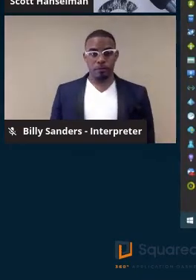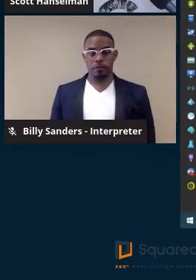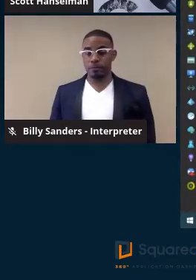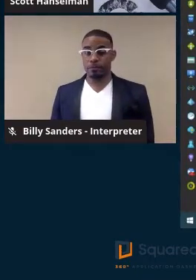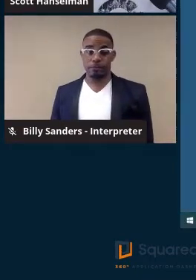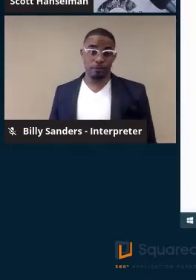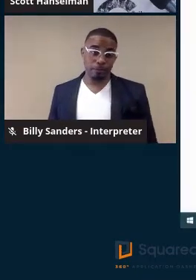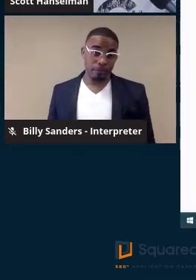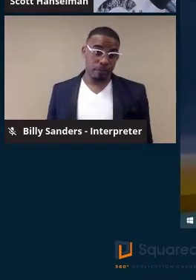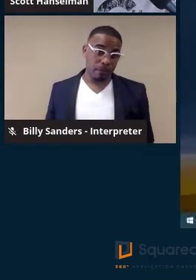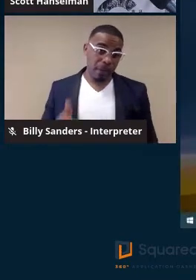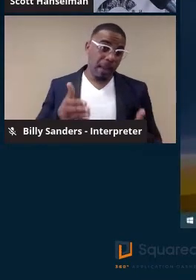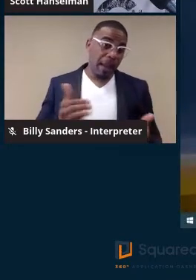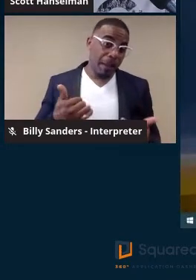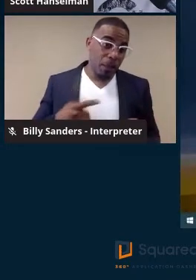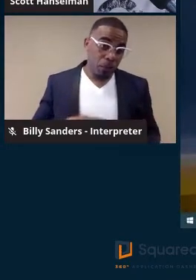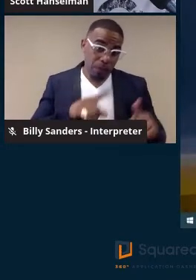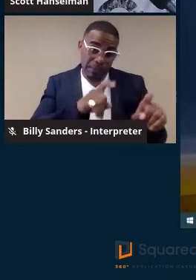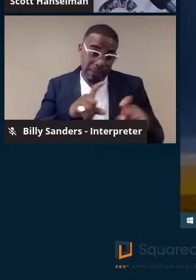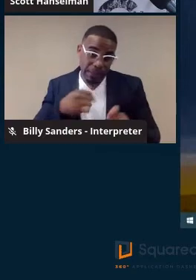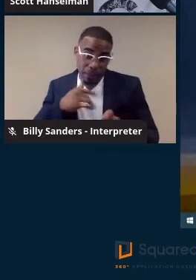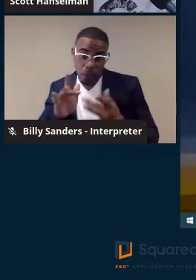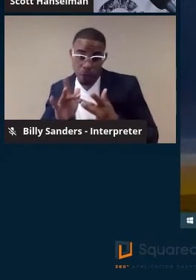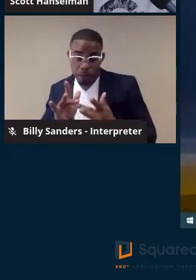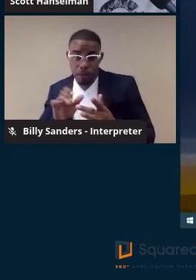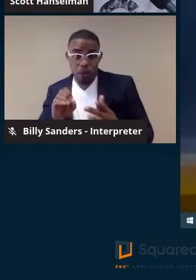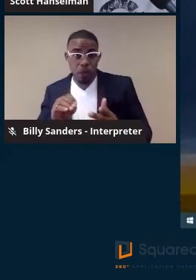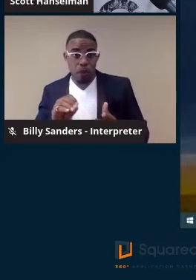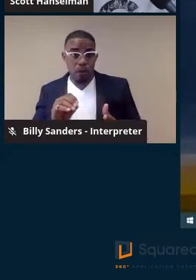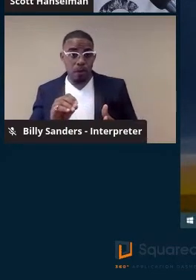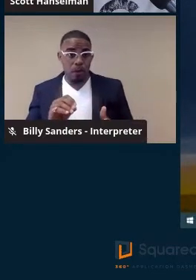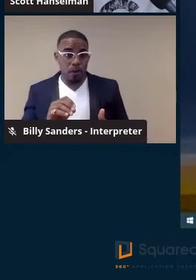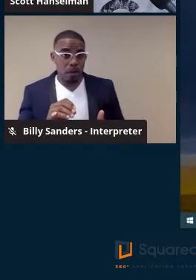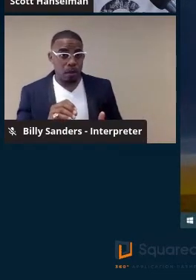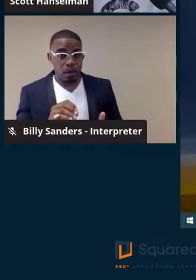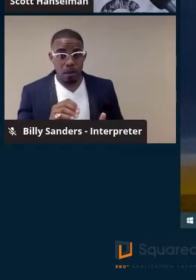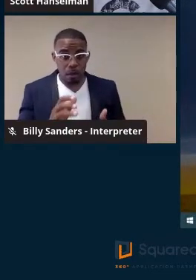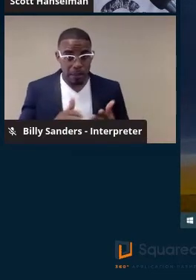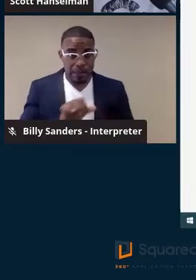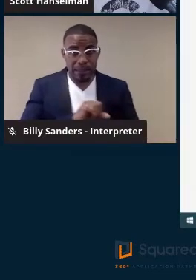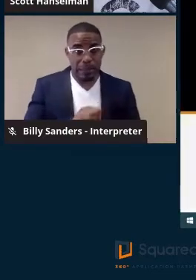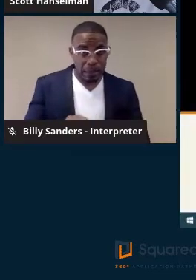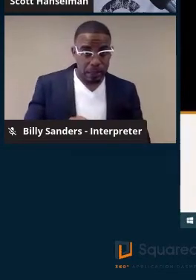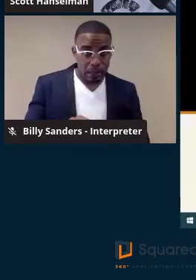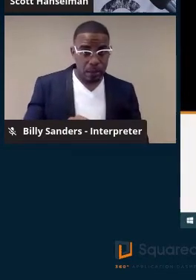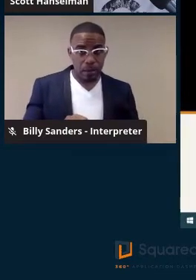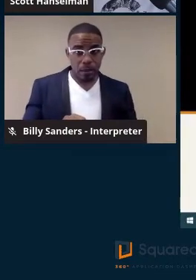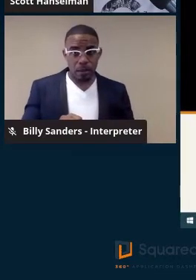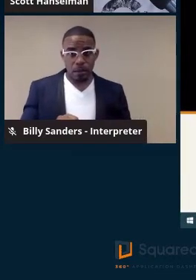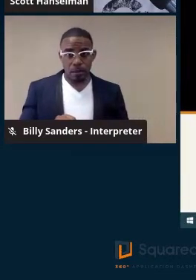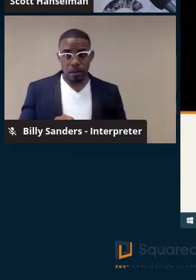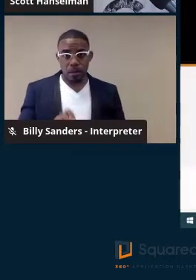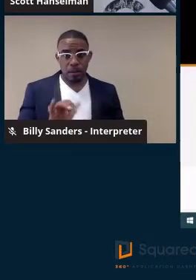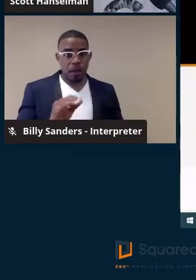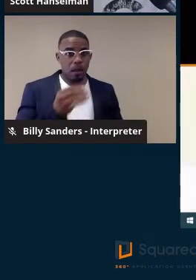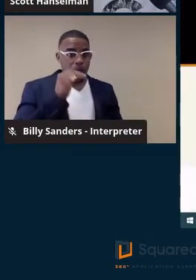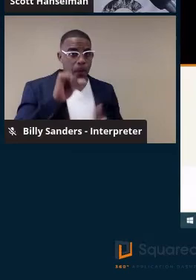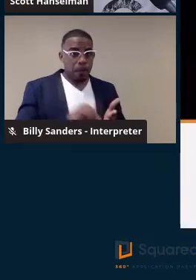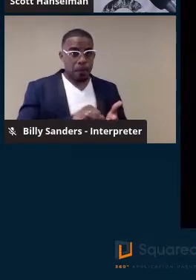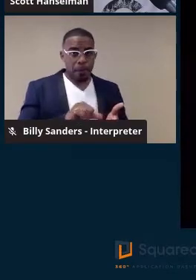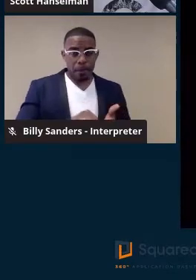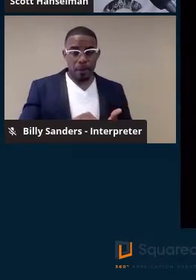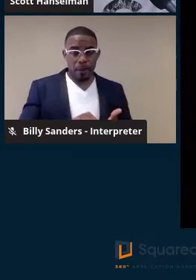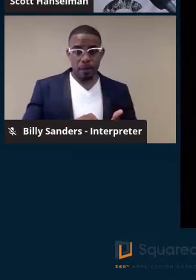And it's allowed me to test my website. So if I hit staging, that's the home page